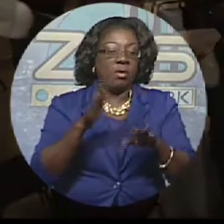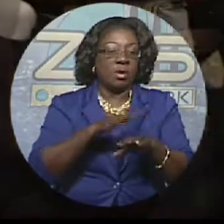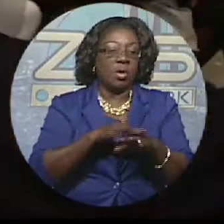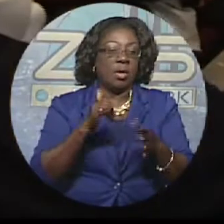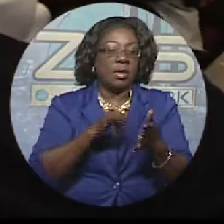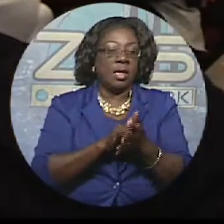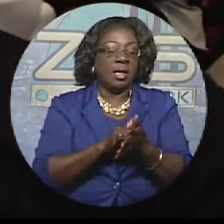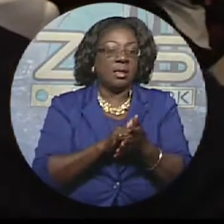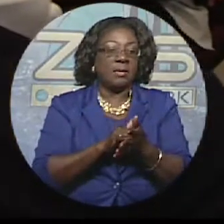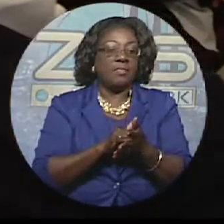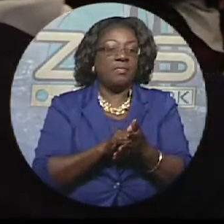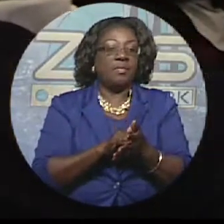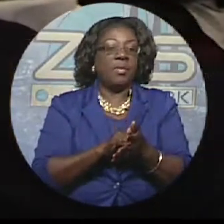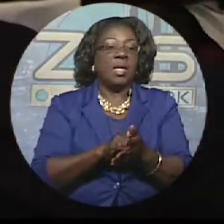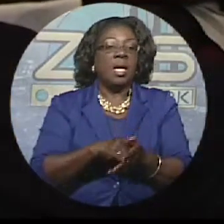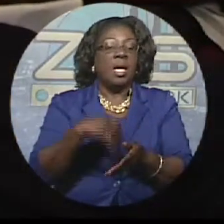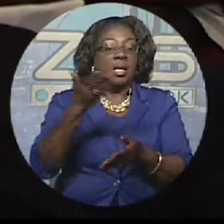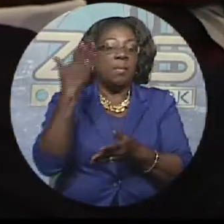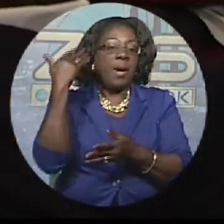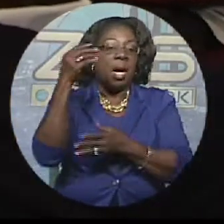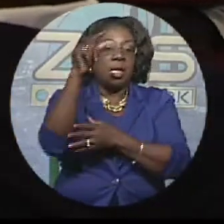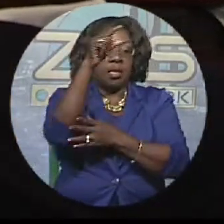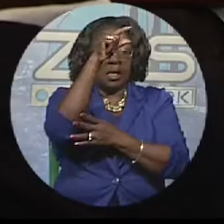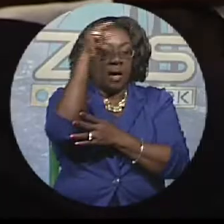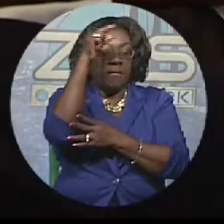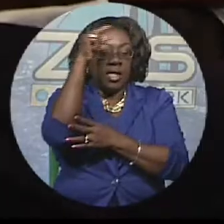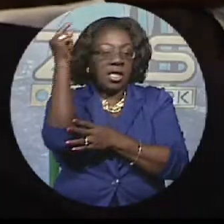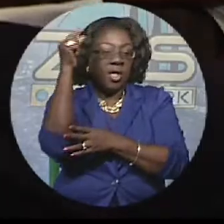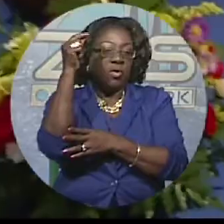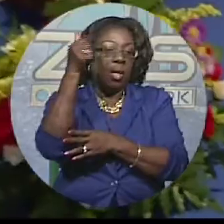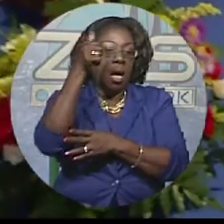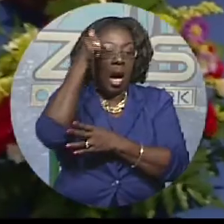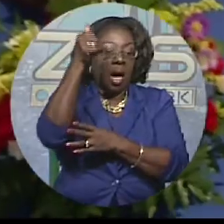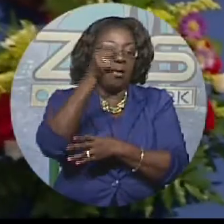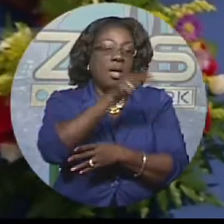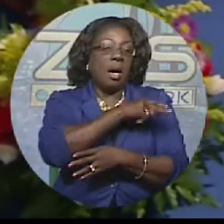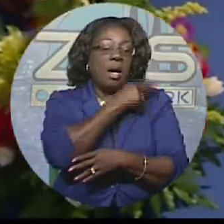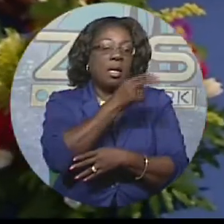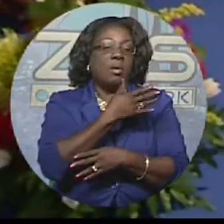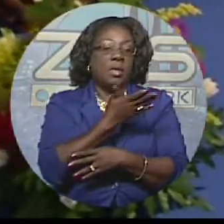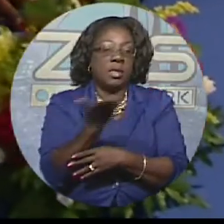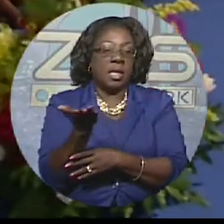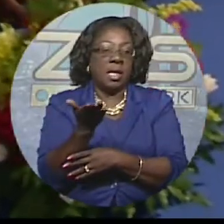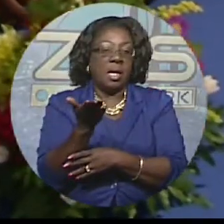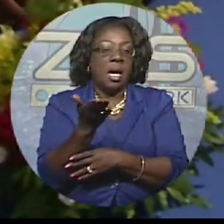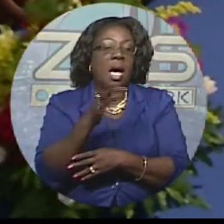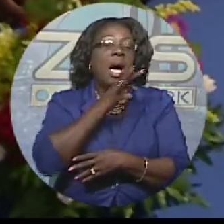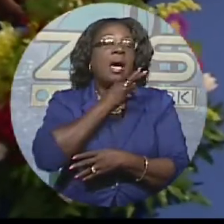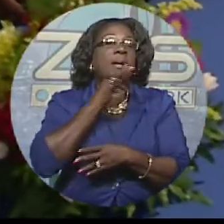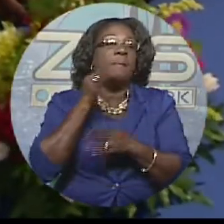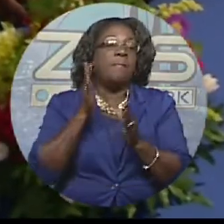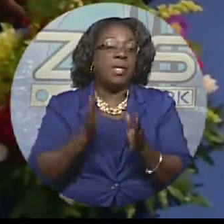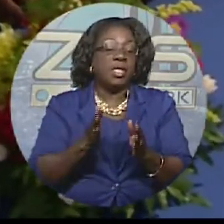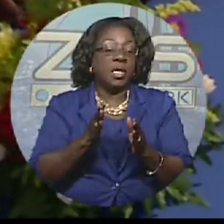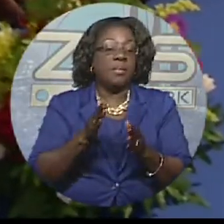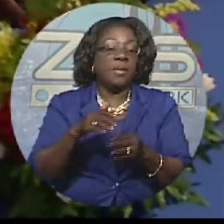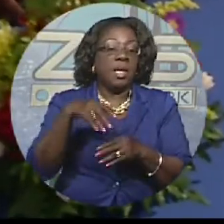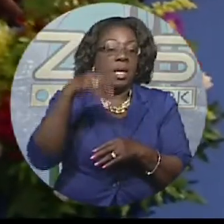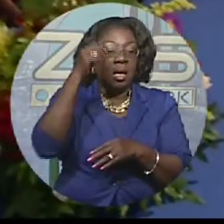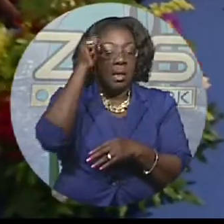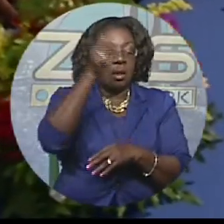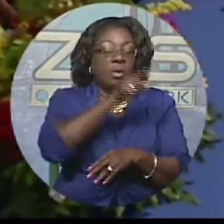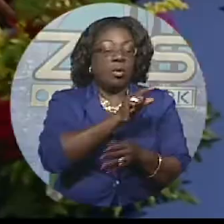Also in attendance was former Governor General Arthur Hanna, as well as former Archbishop Drexel Gomez. The group heard from Father